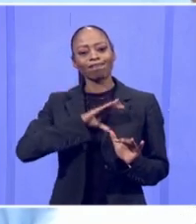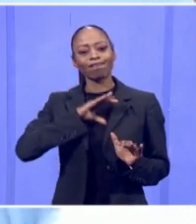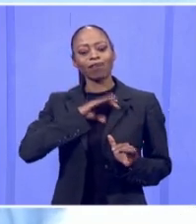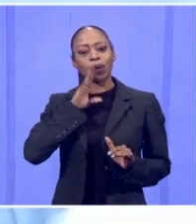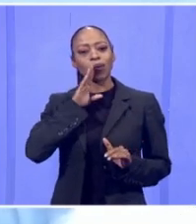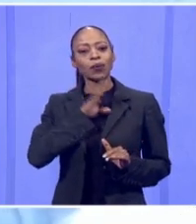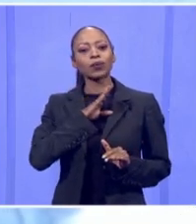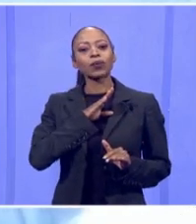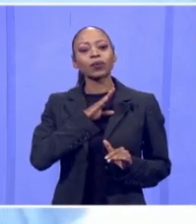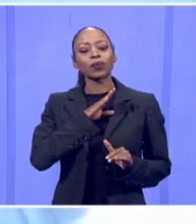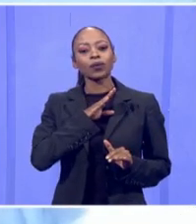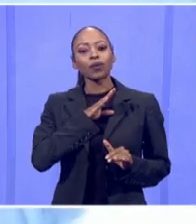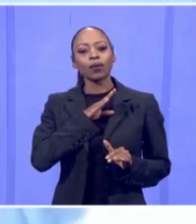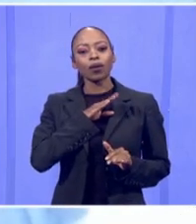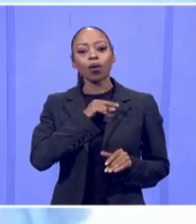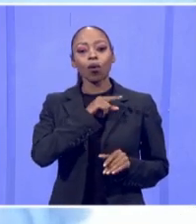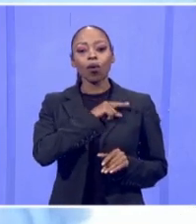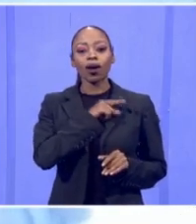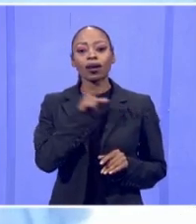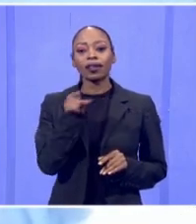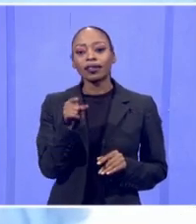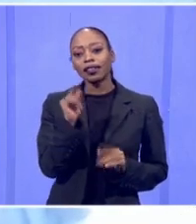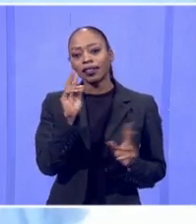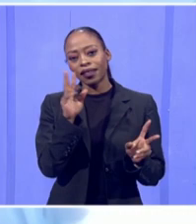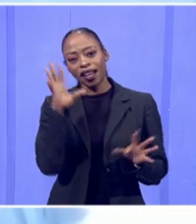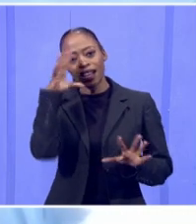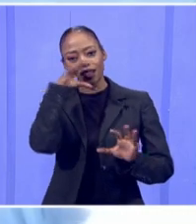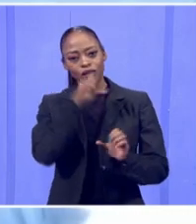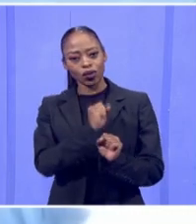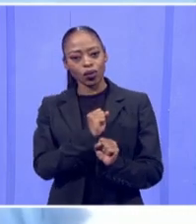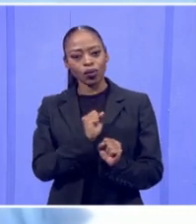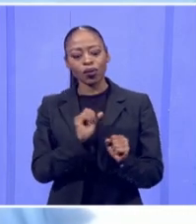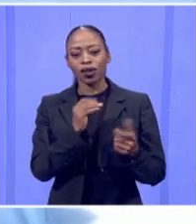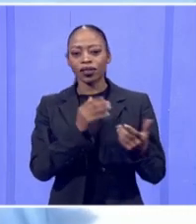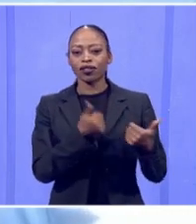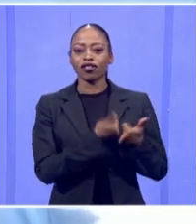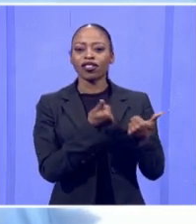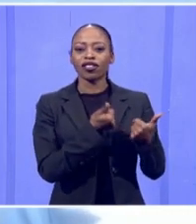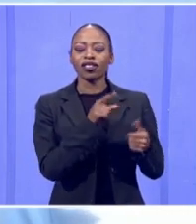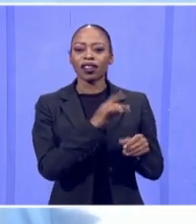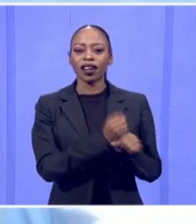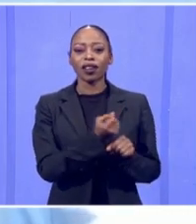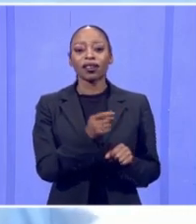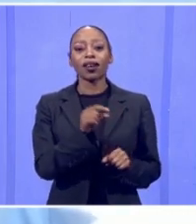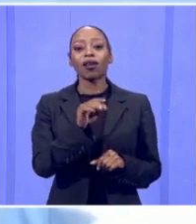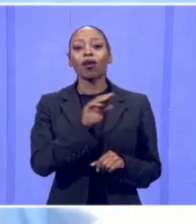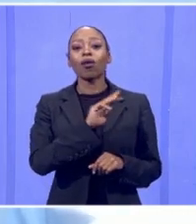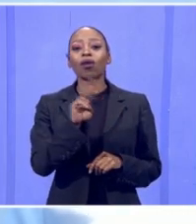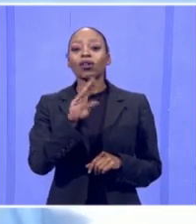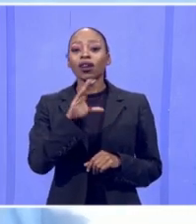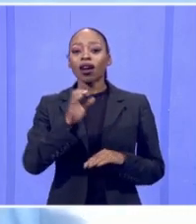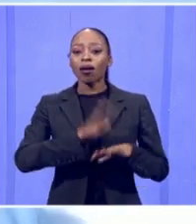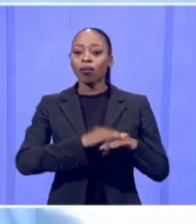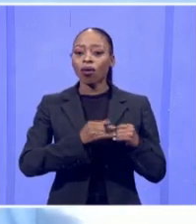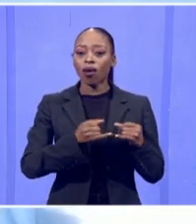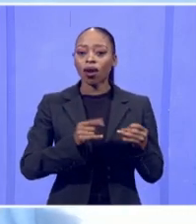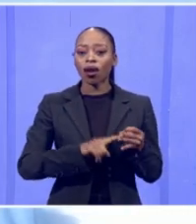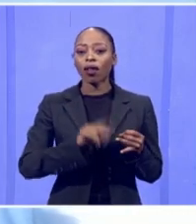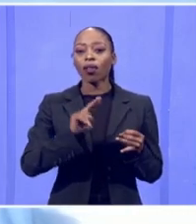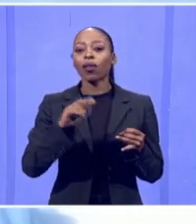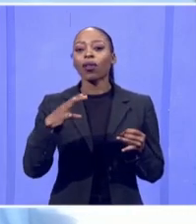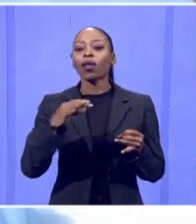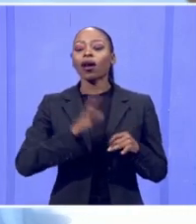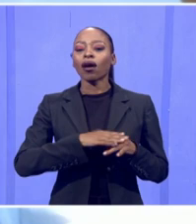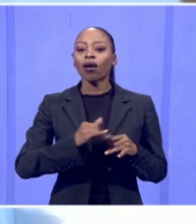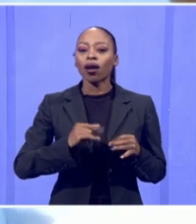with online, maybe because of what they perceive as challenges in Gauteng. Western Cape uses online, yeah. Northern Cape uses